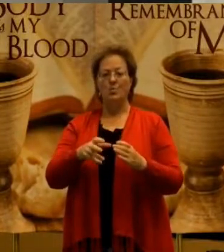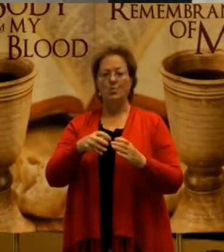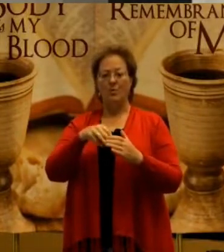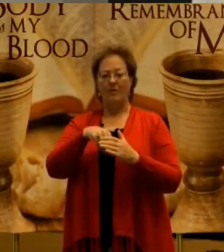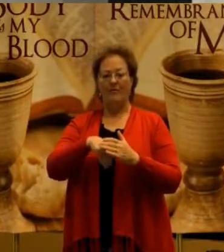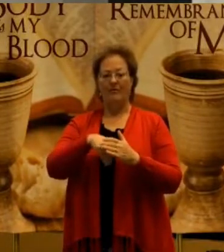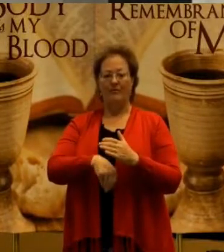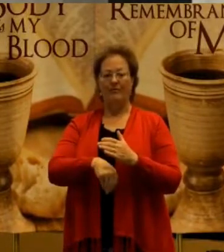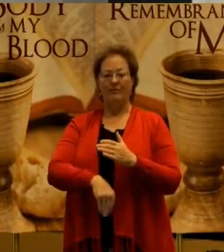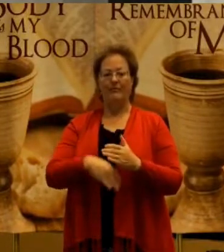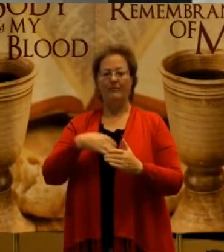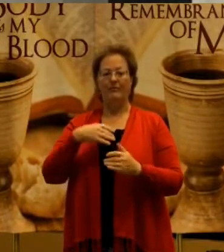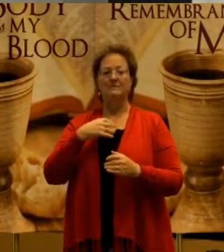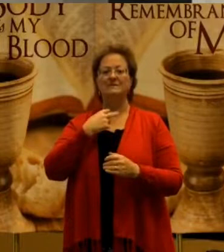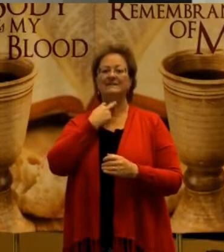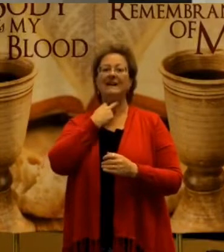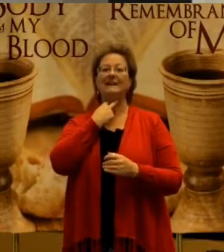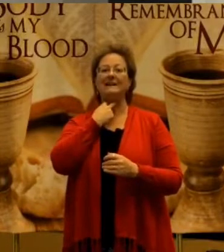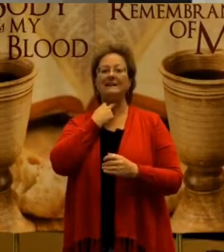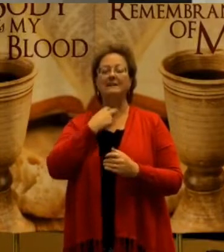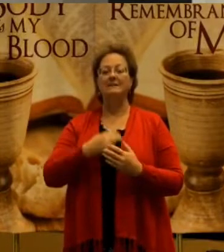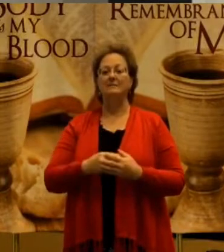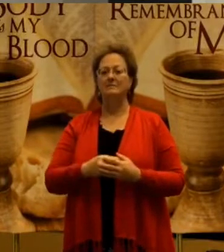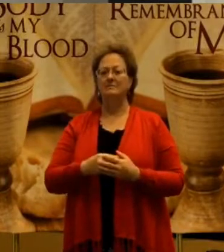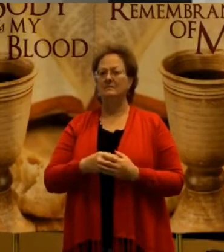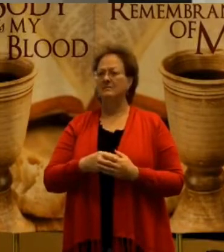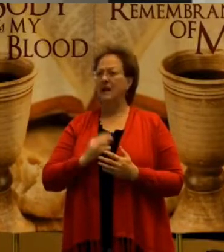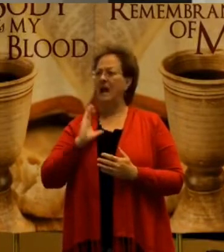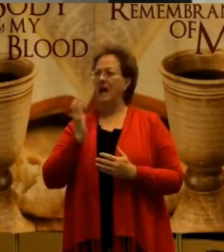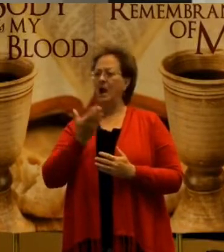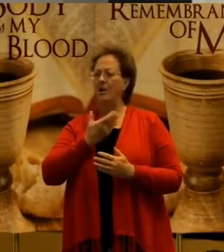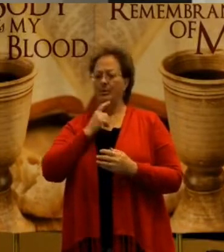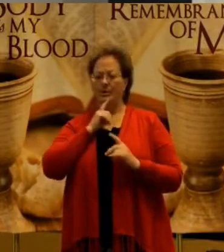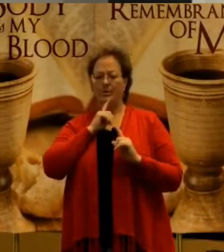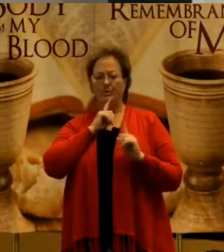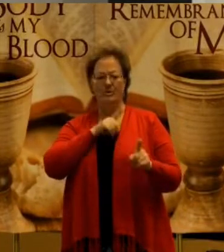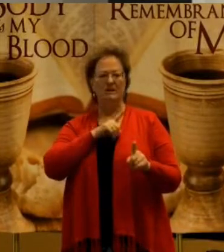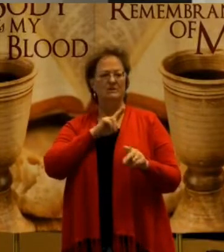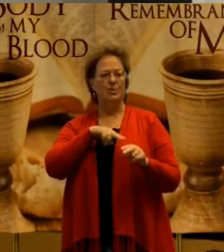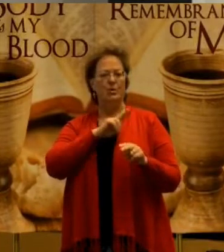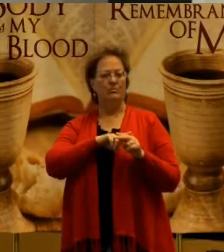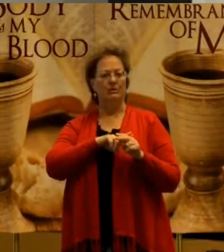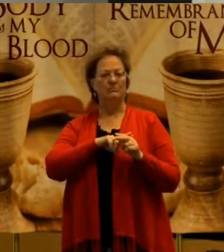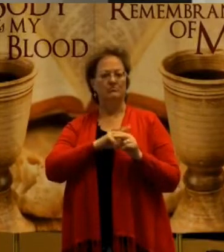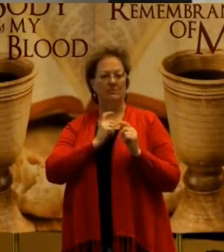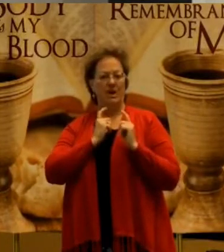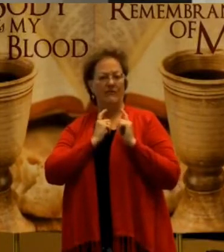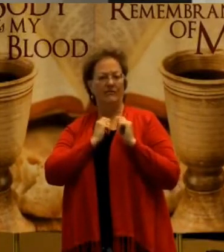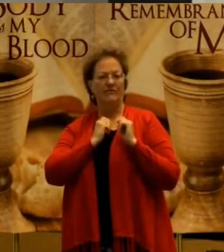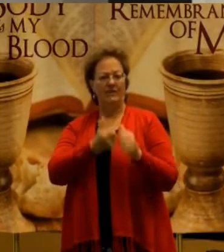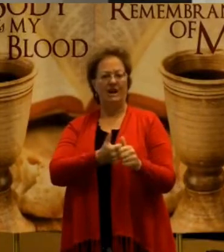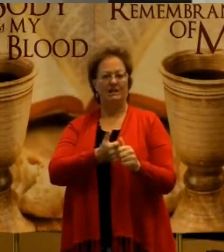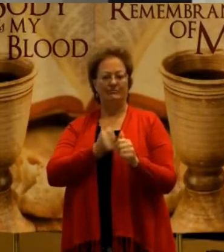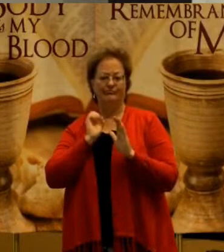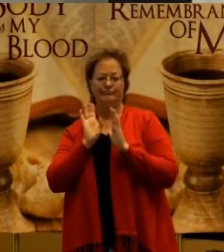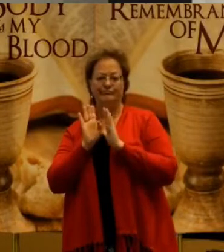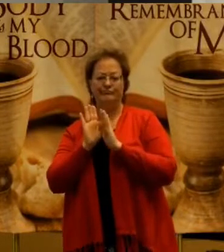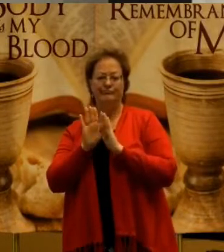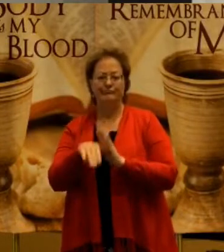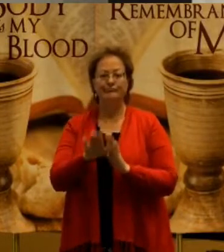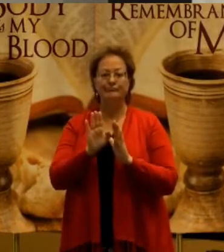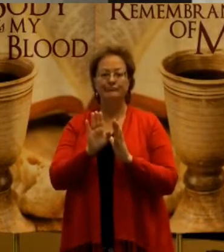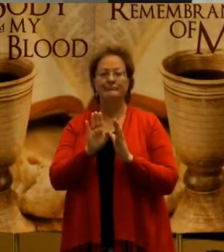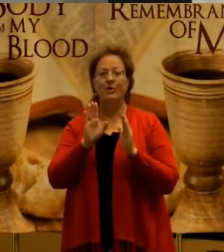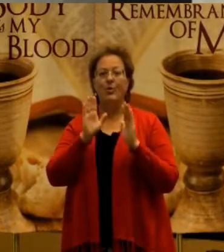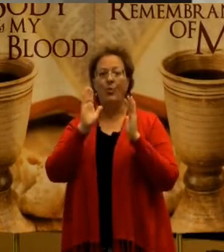deeper. What's the natural response when that starts to happen? You hit the accelerator. You put the pedal to the metal, hoping you